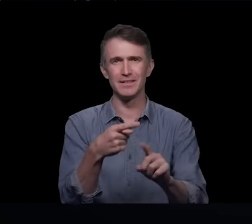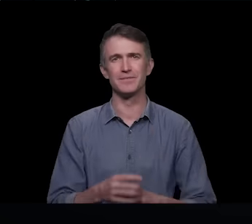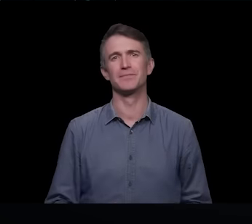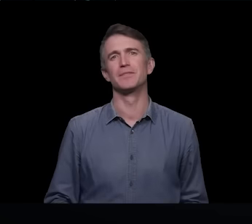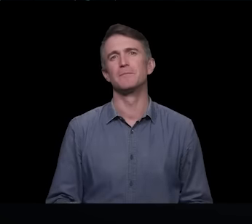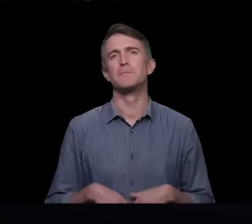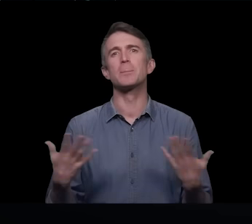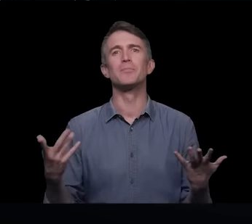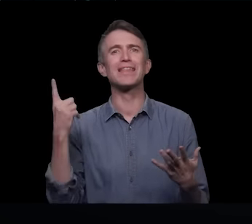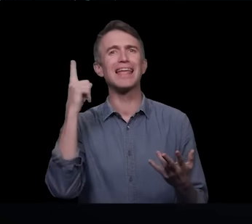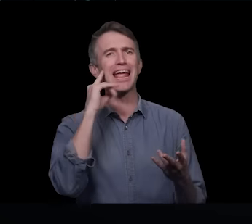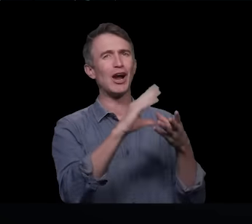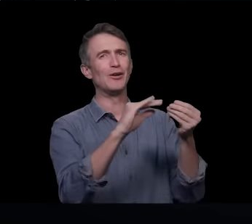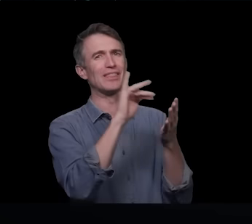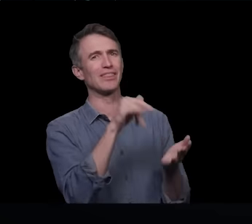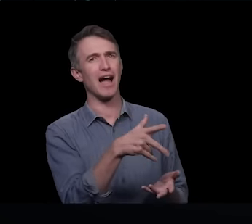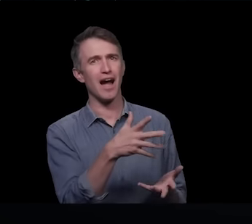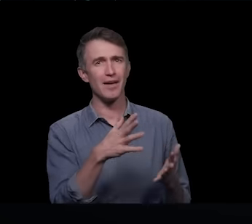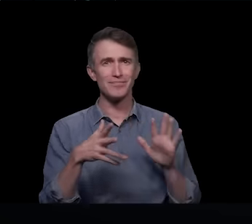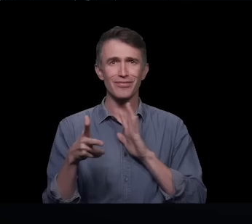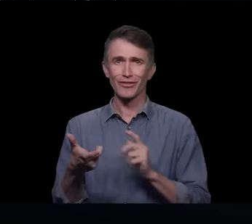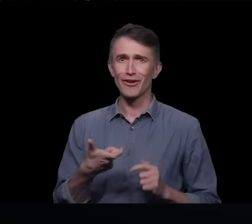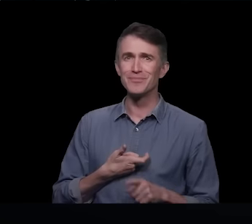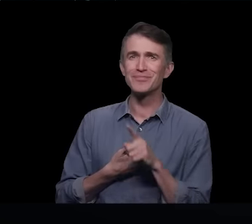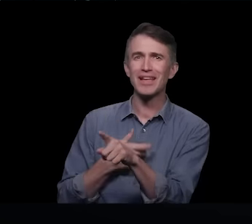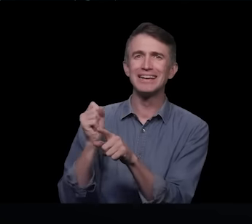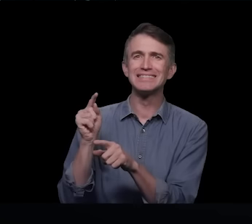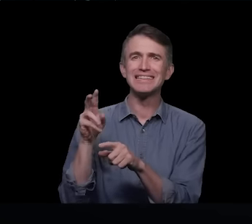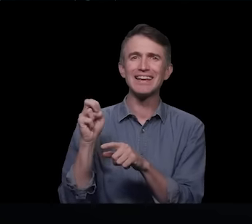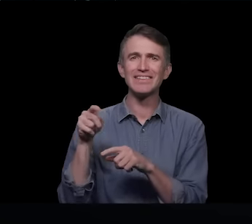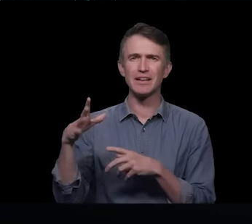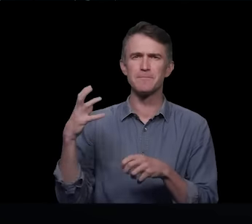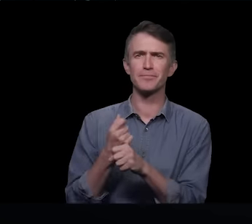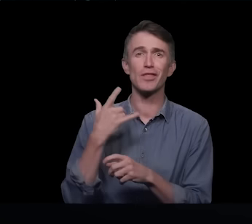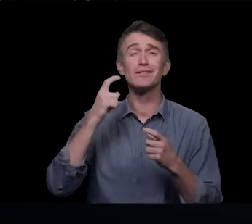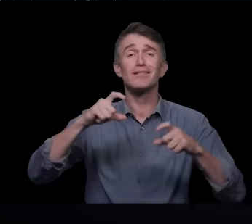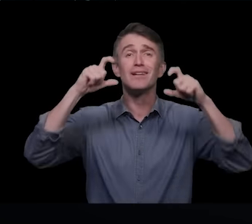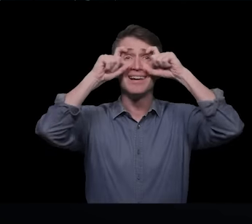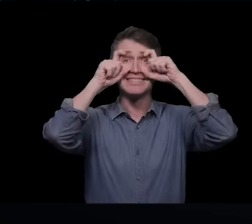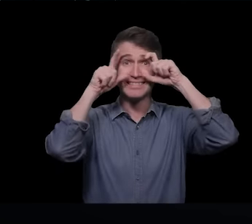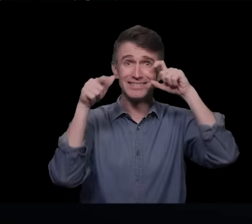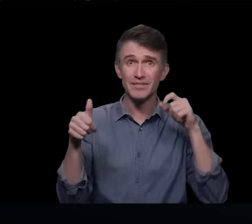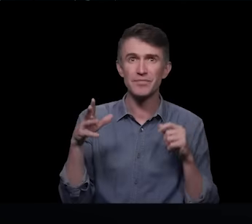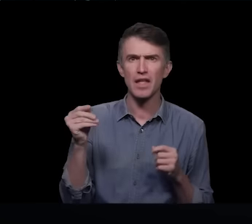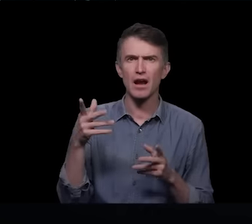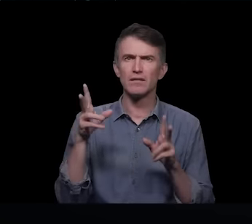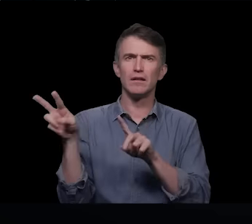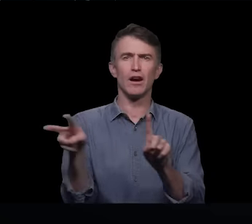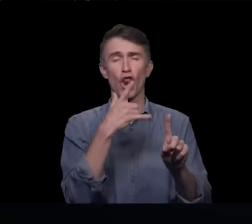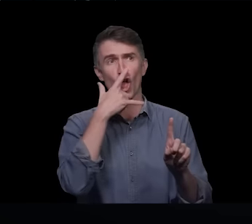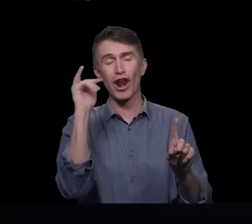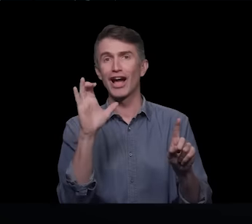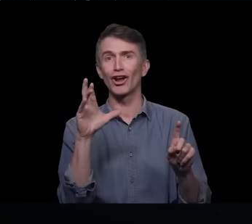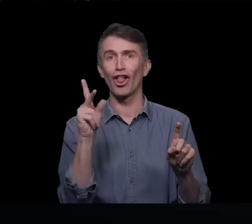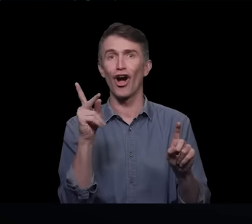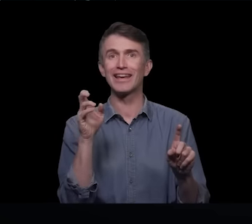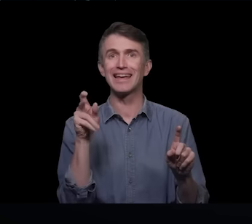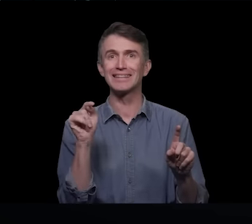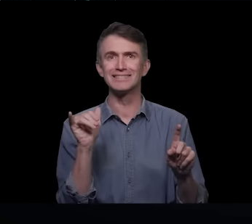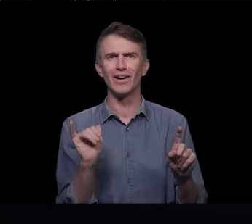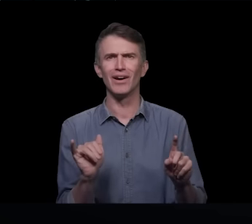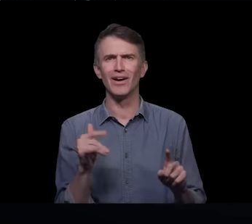quote. And hearing things like bronze medal-winning gymnast Steven Nedorozic was wearing glasses and looked remarkably like